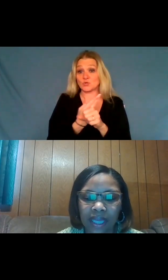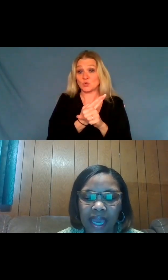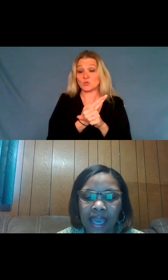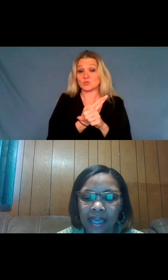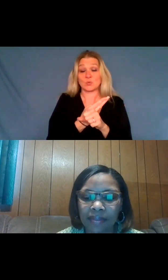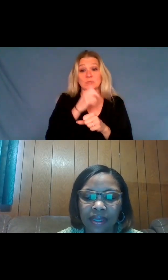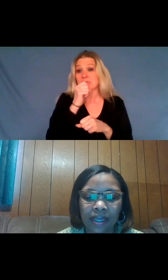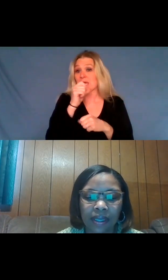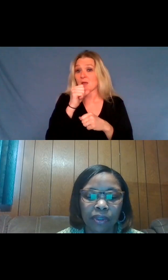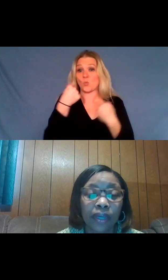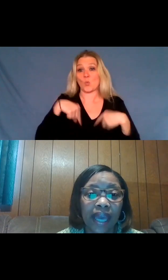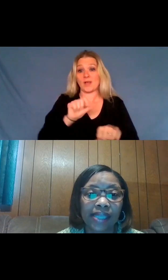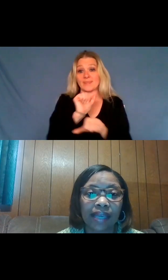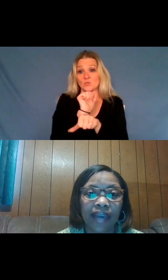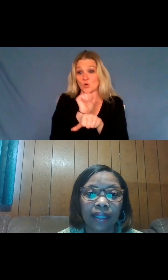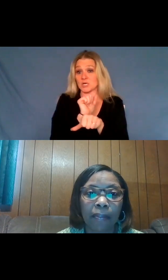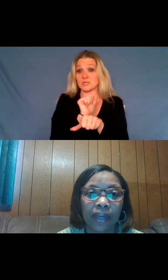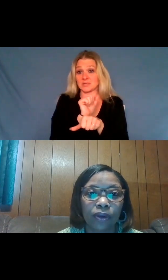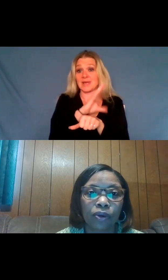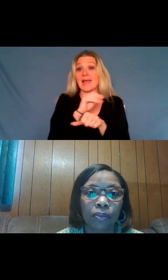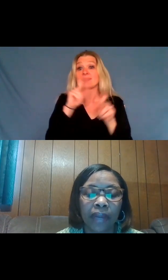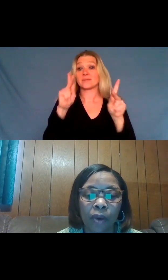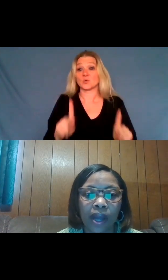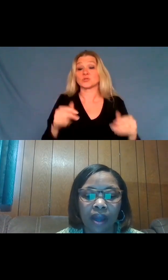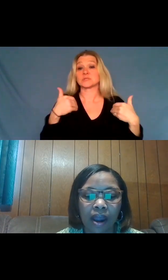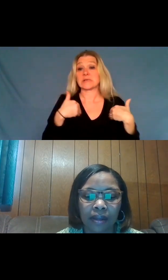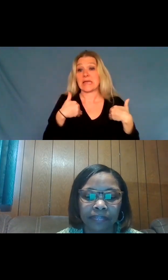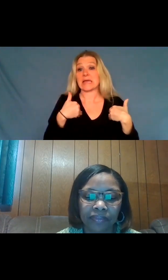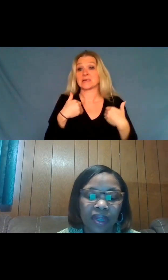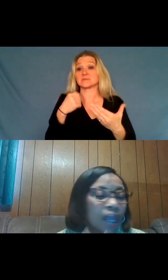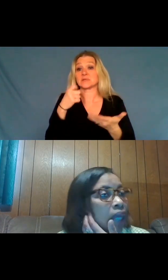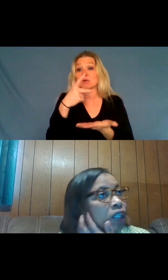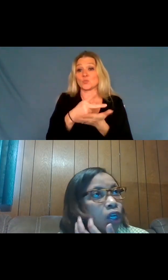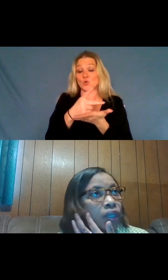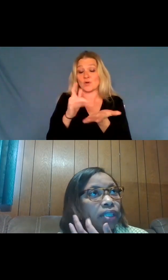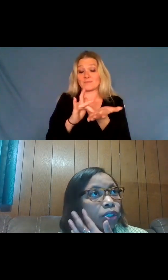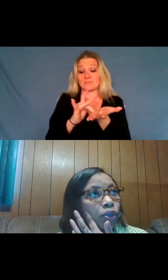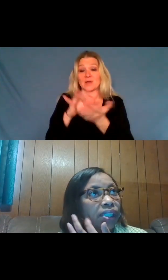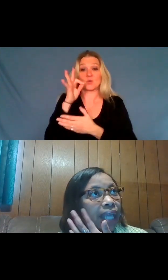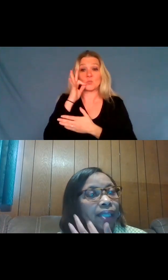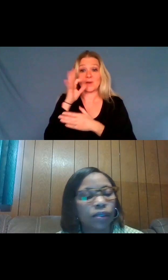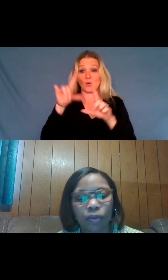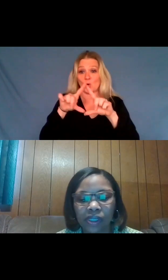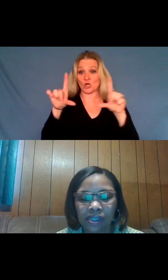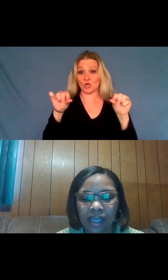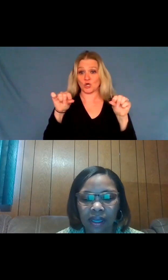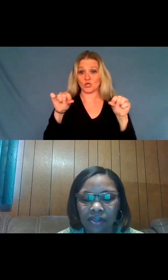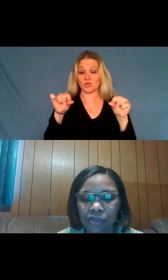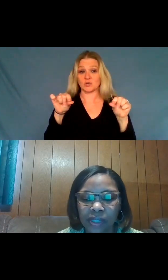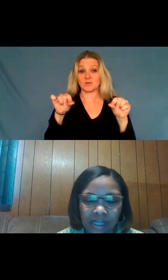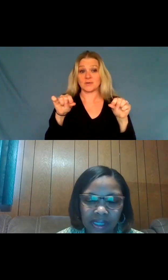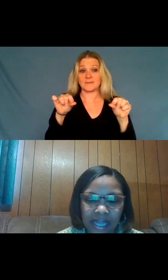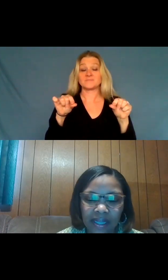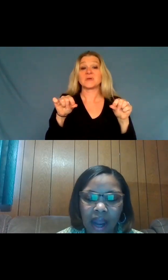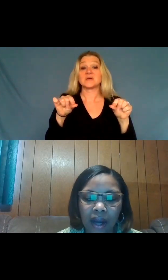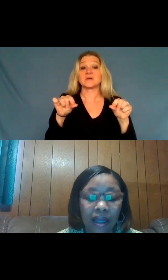duty and the employee has a valid medical marijuana card. Certain industries, as was just